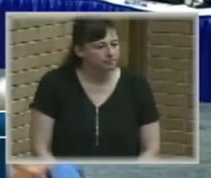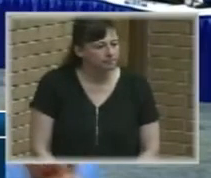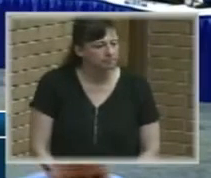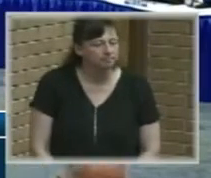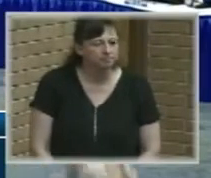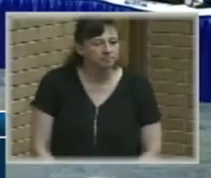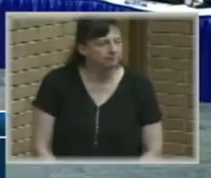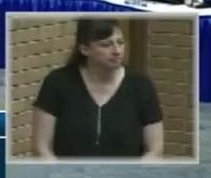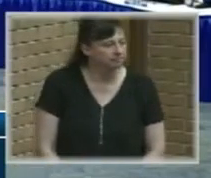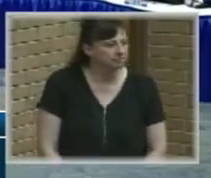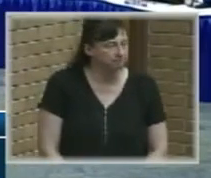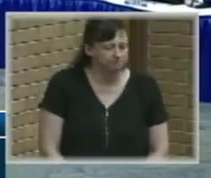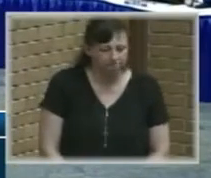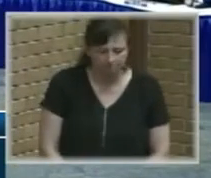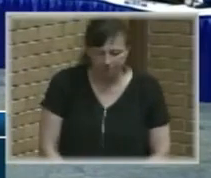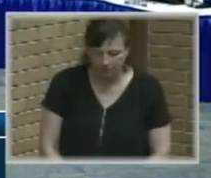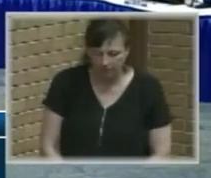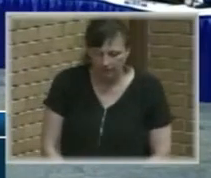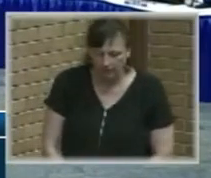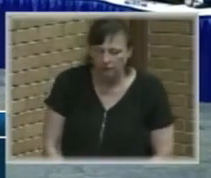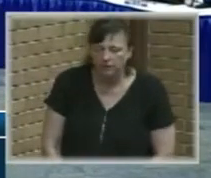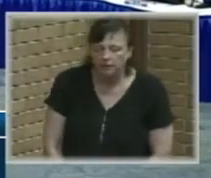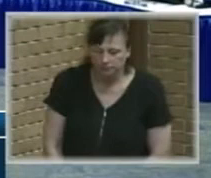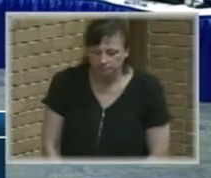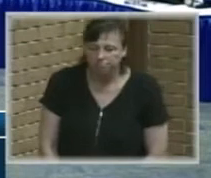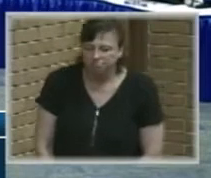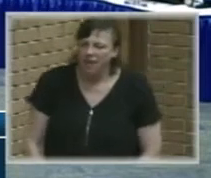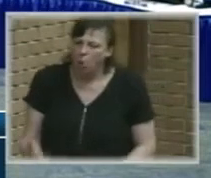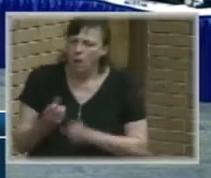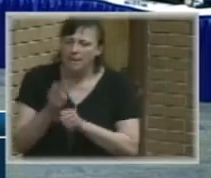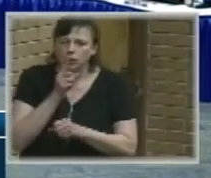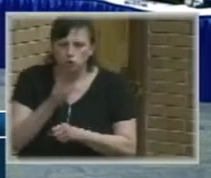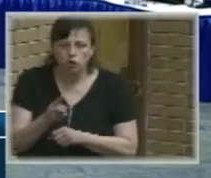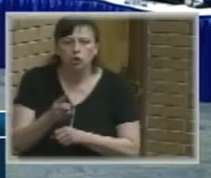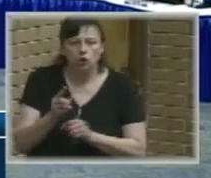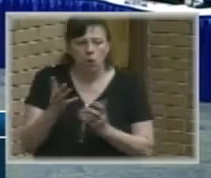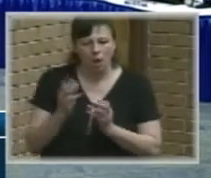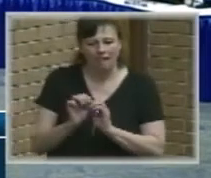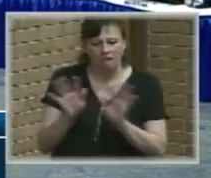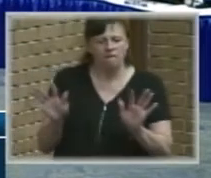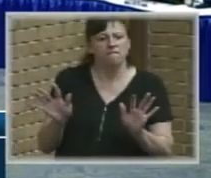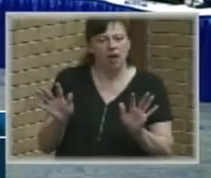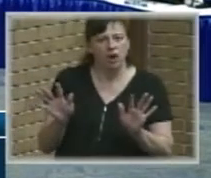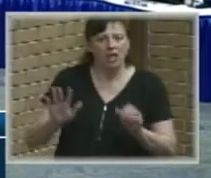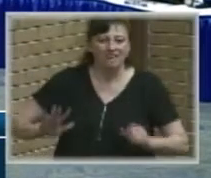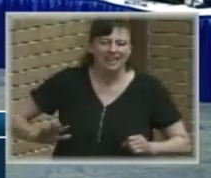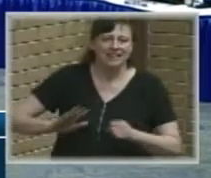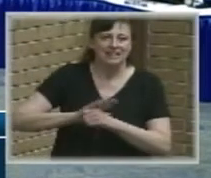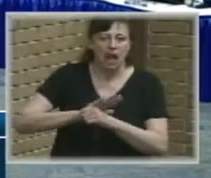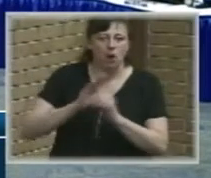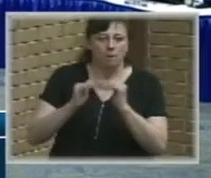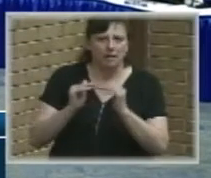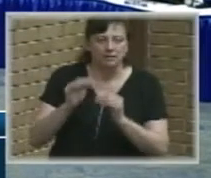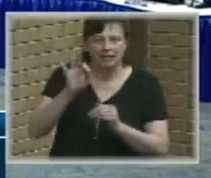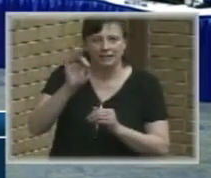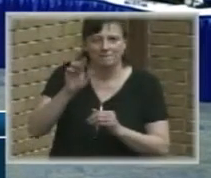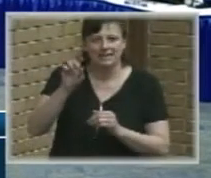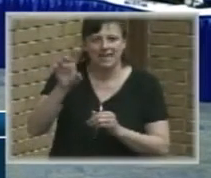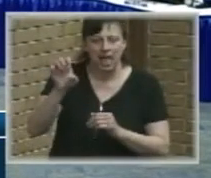But again, yes, Chris, the facade will Thanks, I be just wanted to will be clarify. redone, the entire building. Very